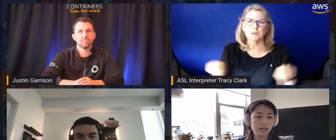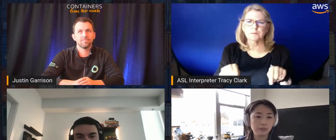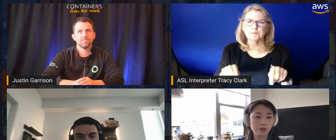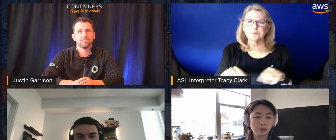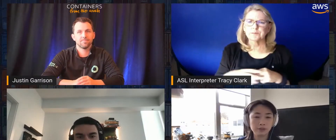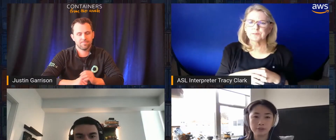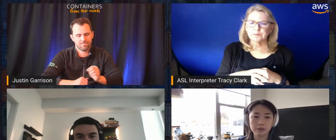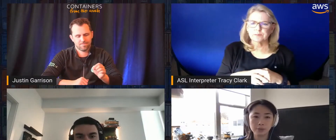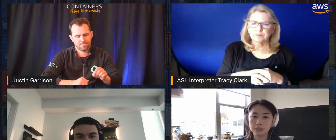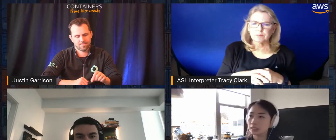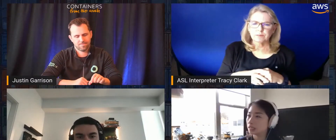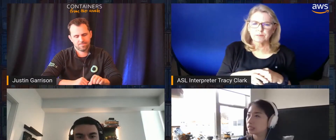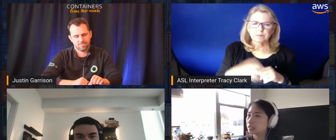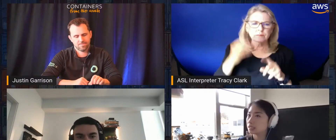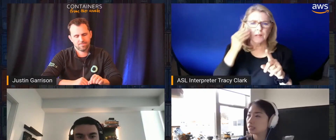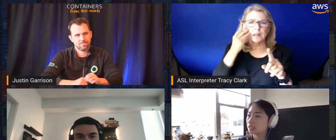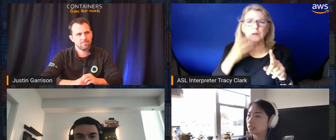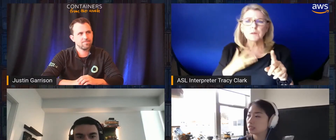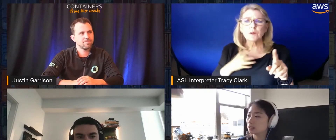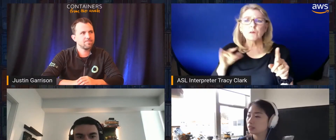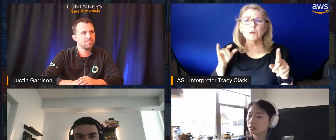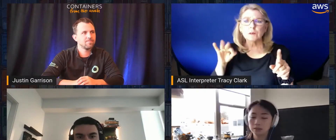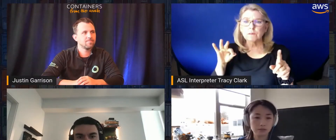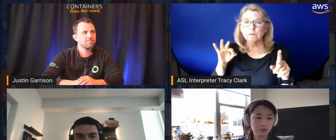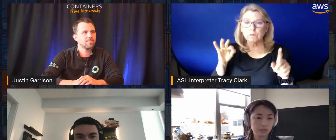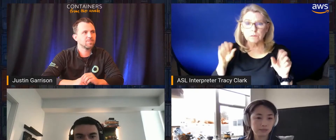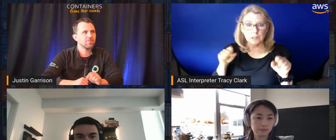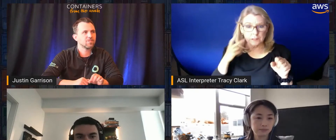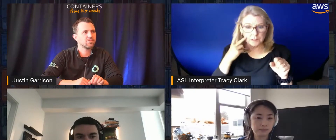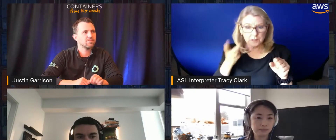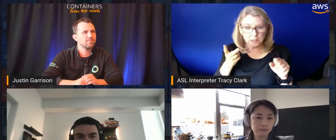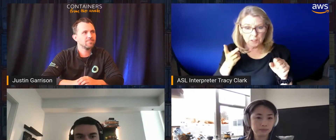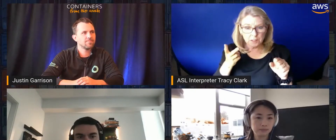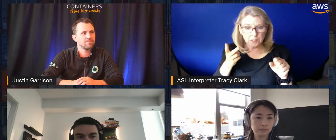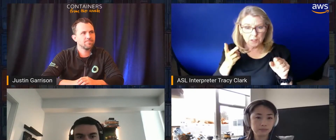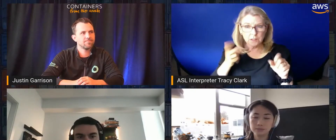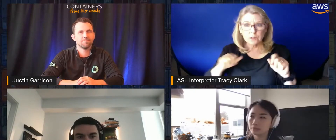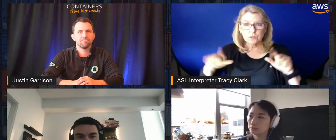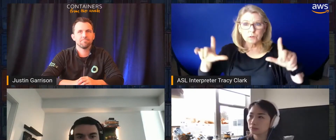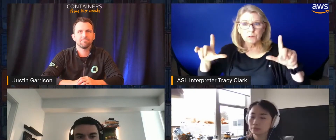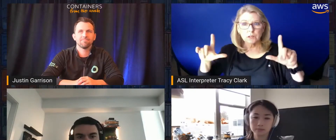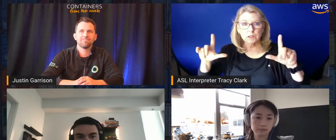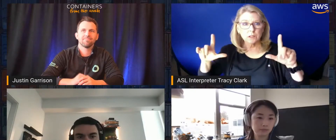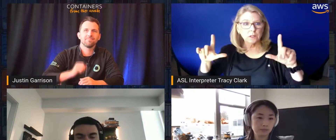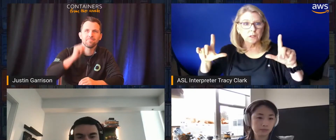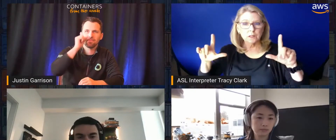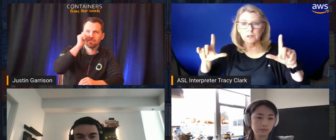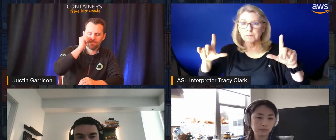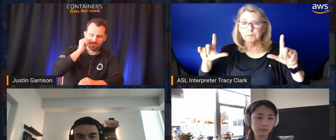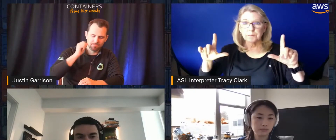And let me know if everyone can see the screen. You got the screen?